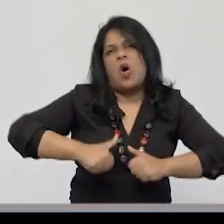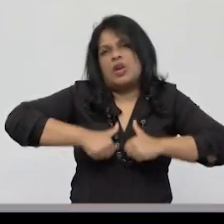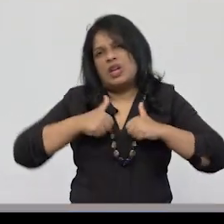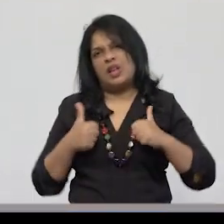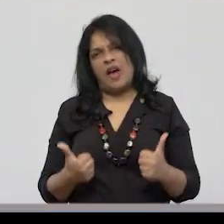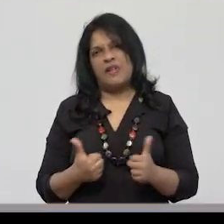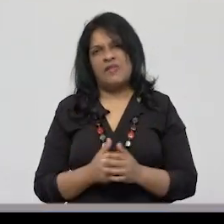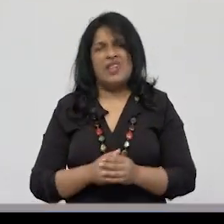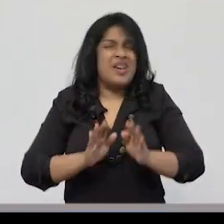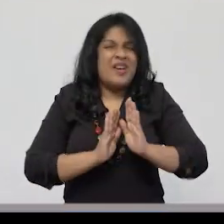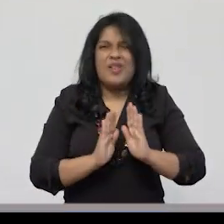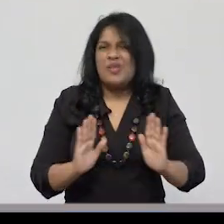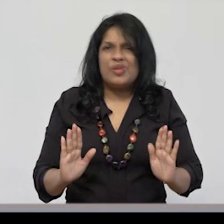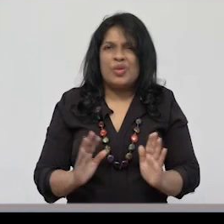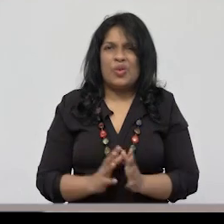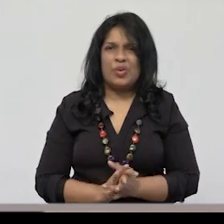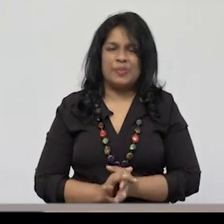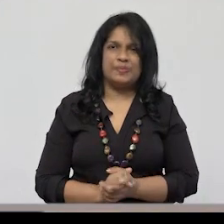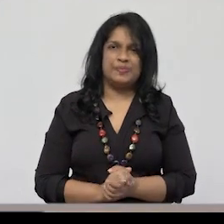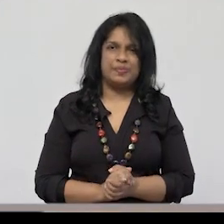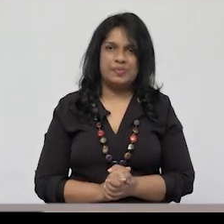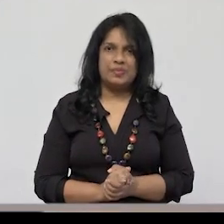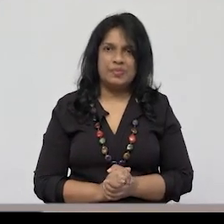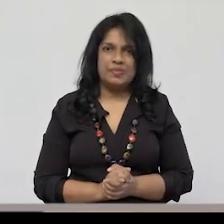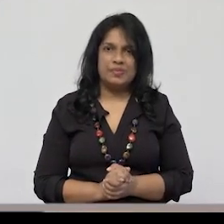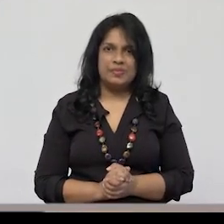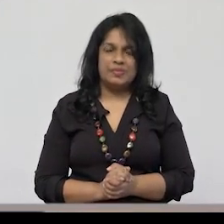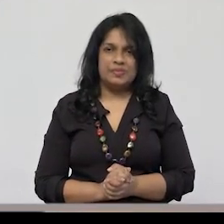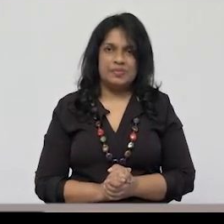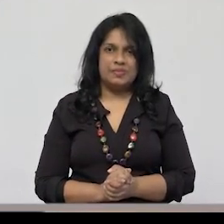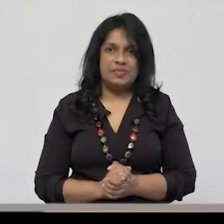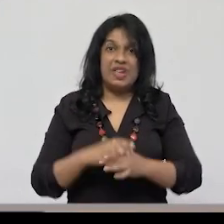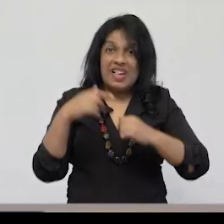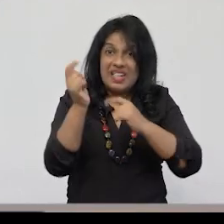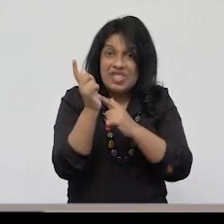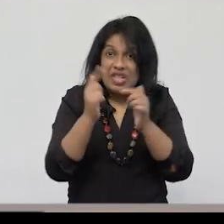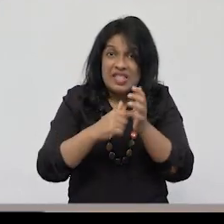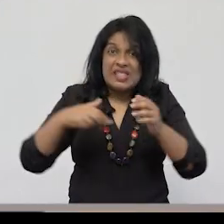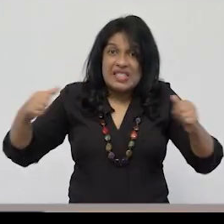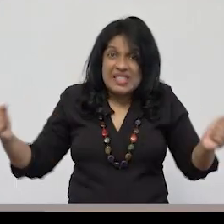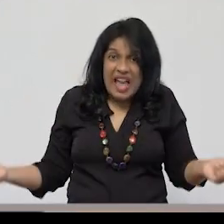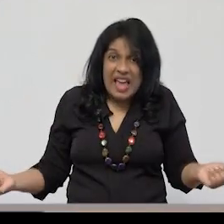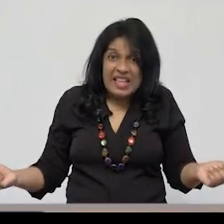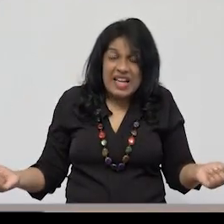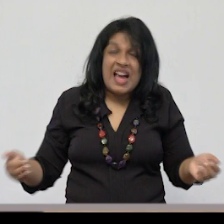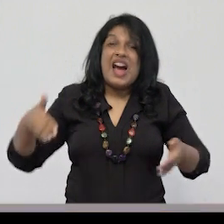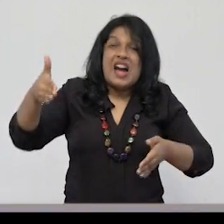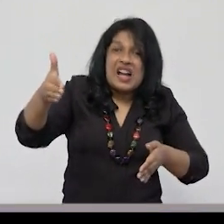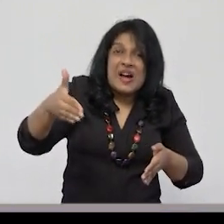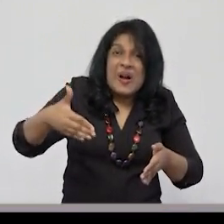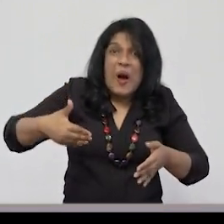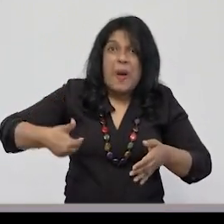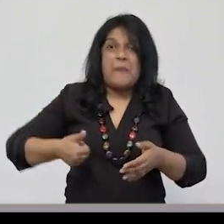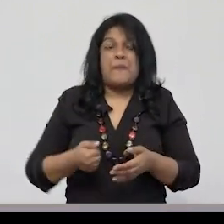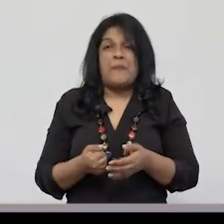better because Jesus is saying, when you come into the yoke, you're not alone. I want to